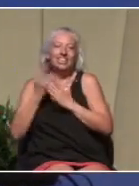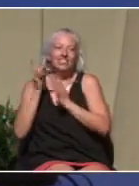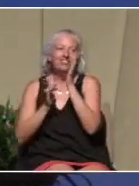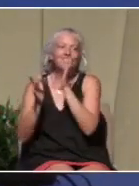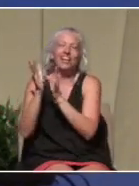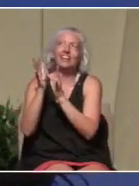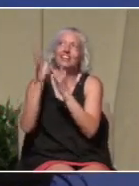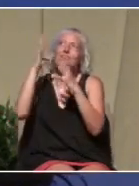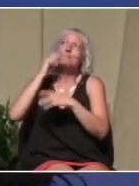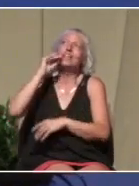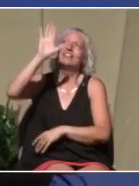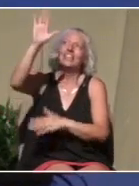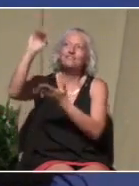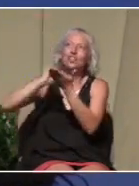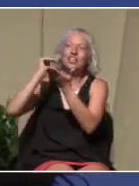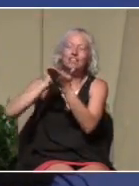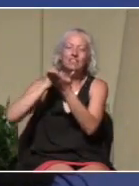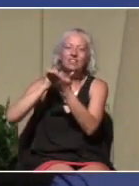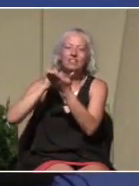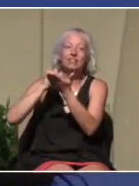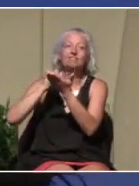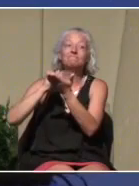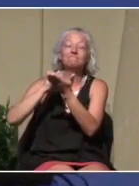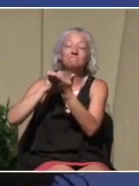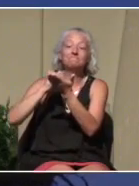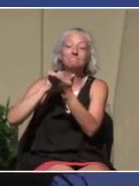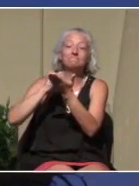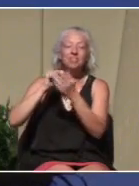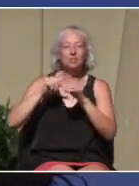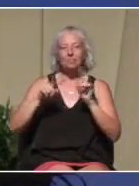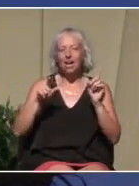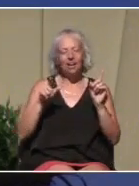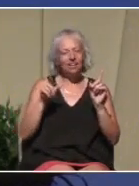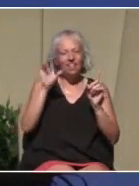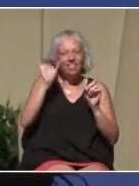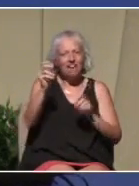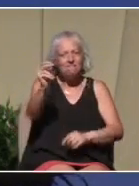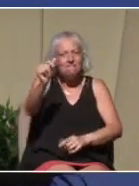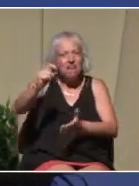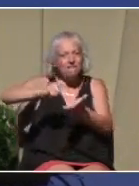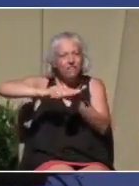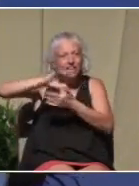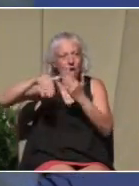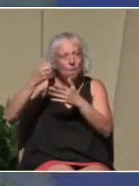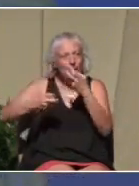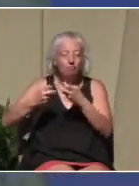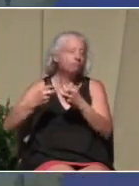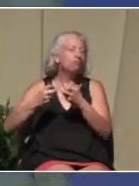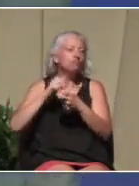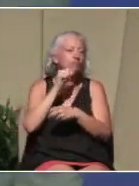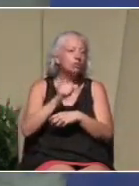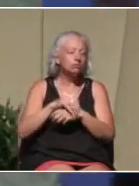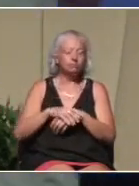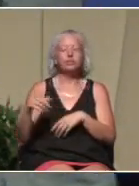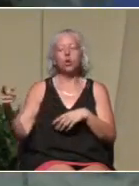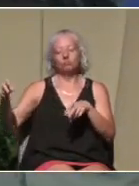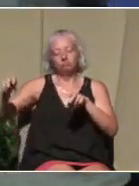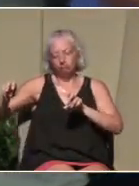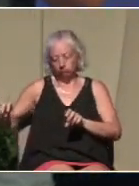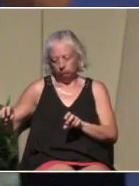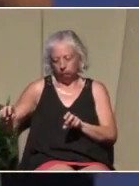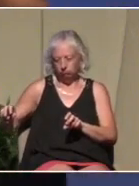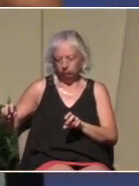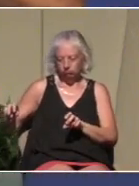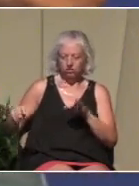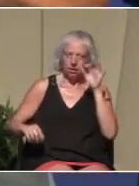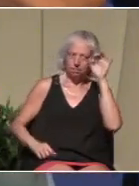forgiveness of Jesus, but that doesn't immediately fix all of our problems, does it? And so here he's in this car, and